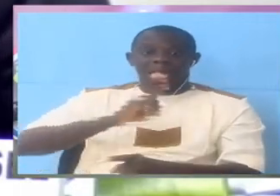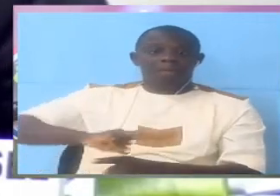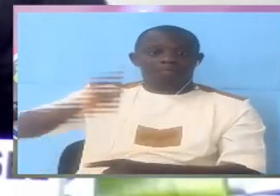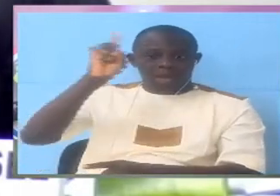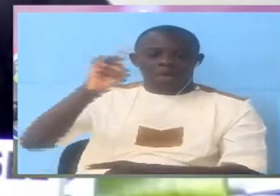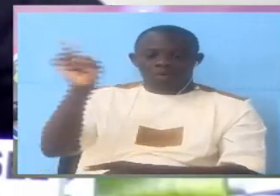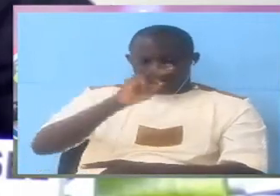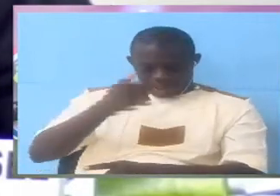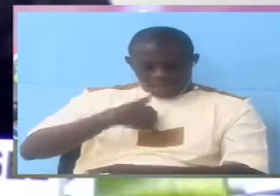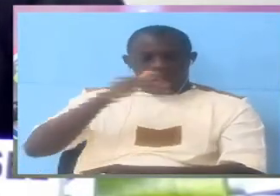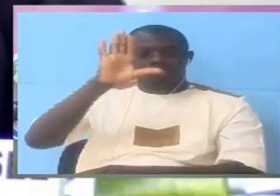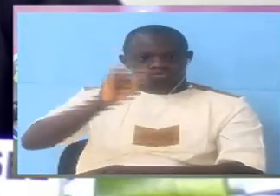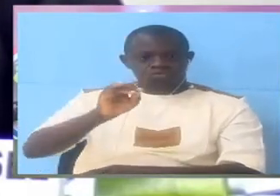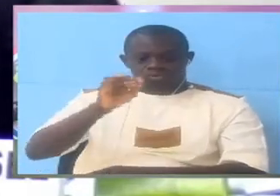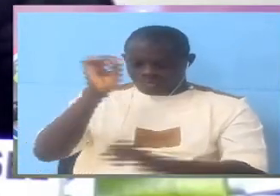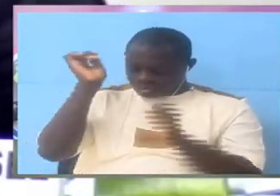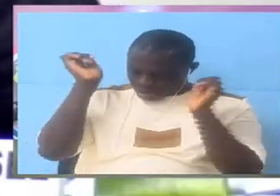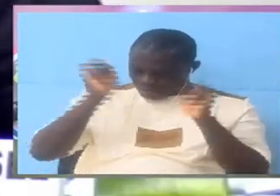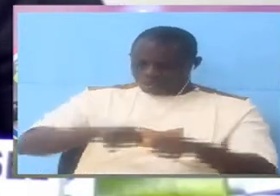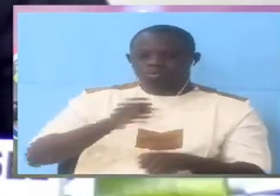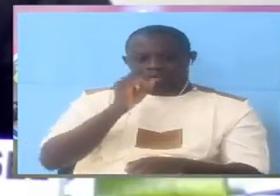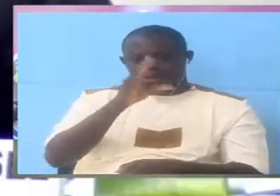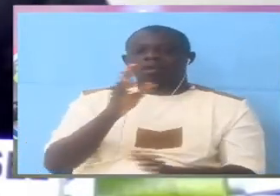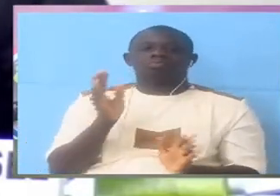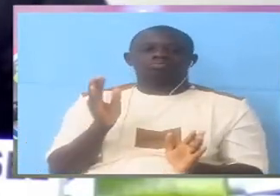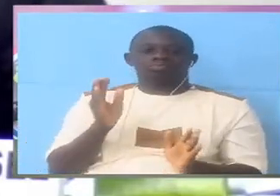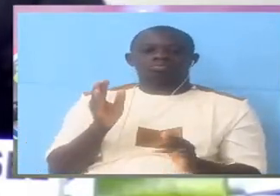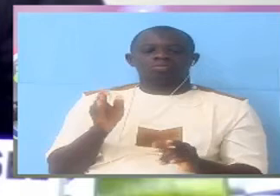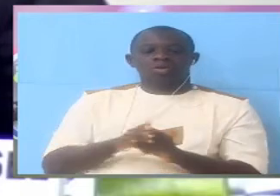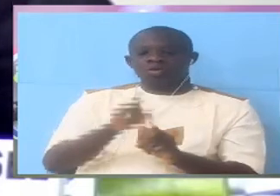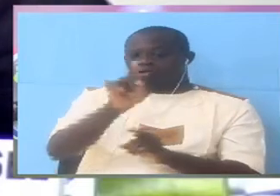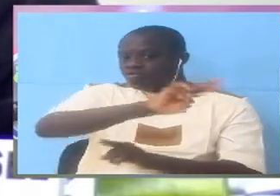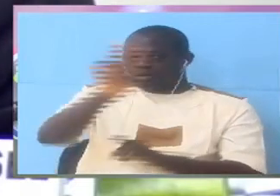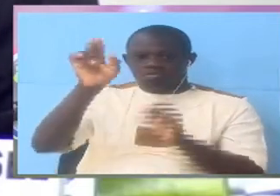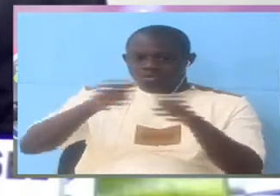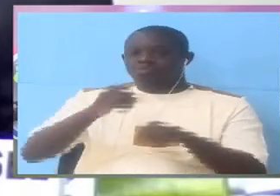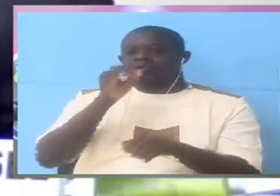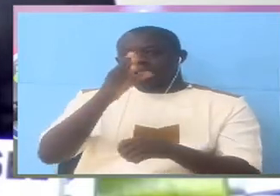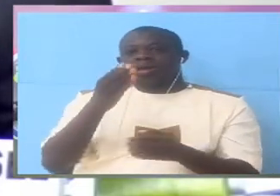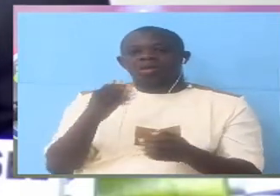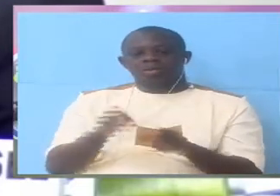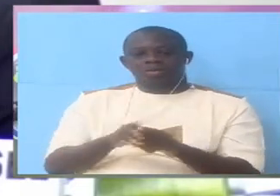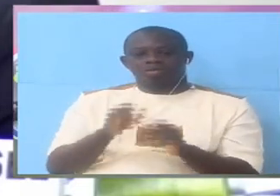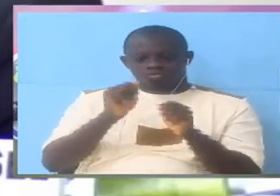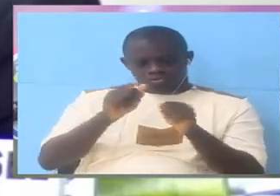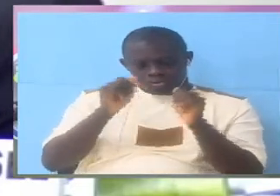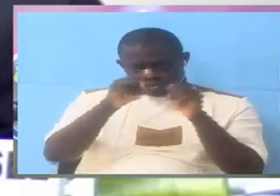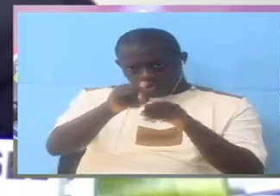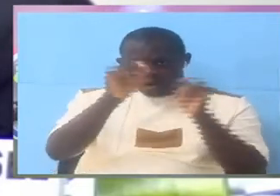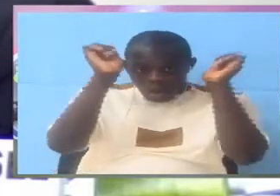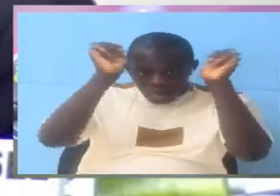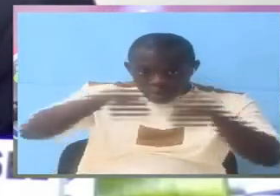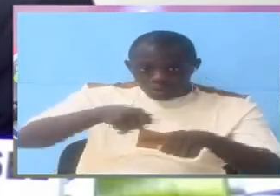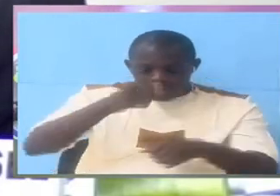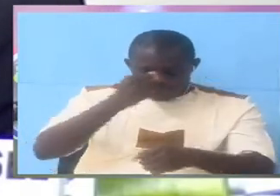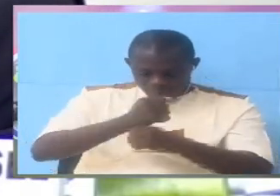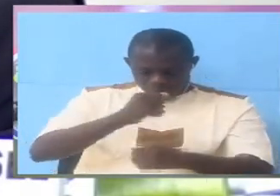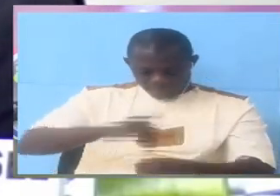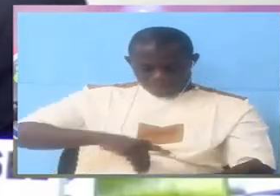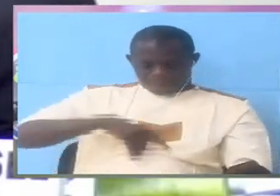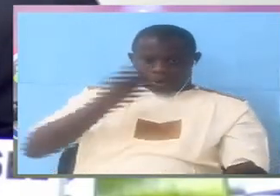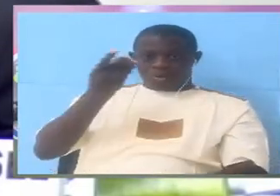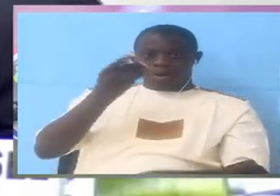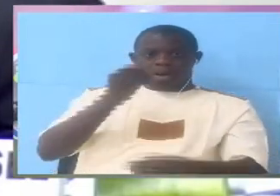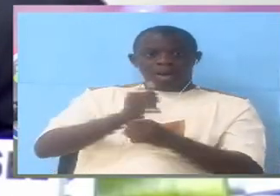You would not say these ones because you are ashamed of them. No, I will. Would you be proud of crossing a big